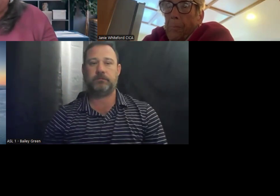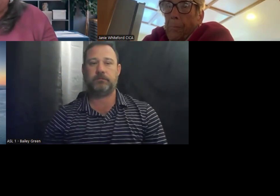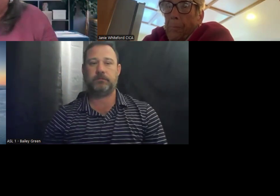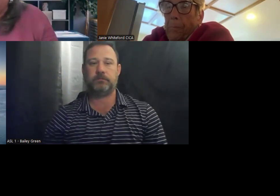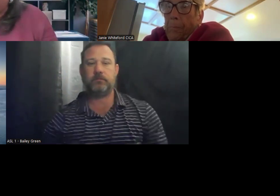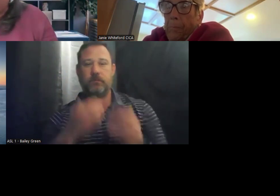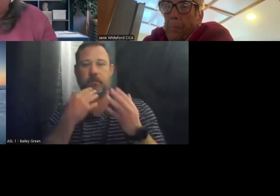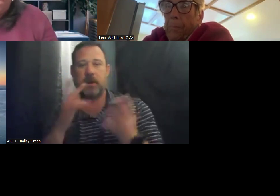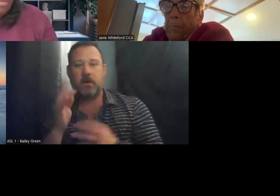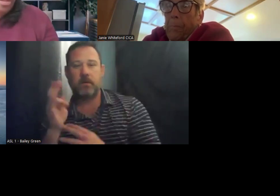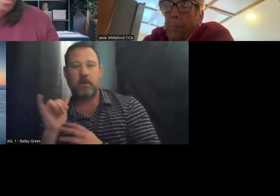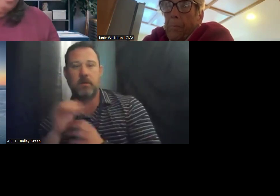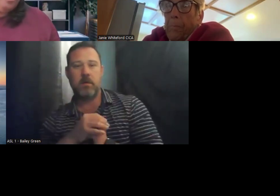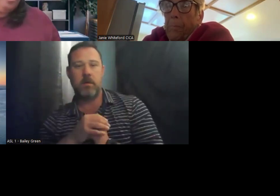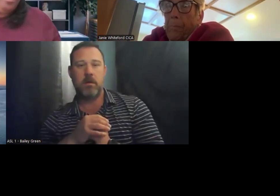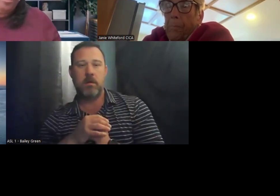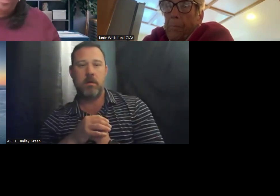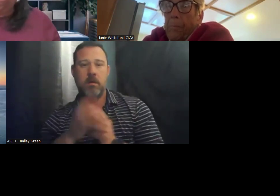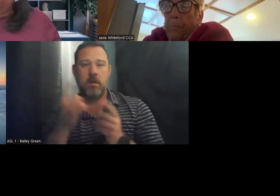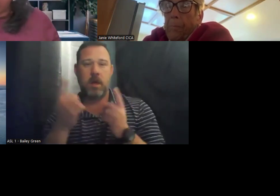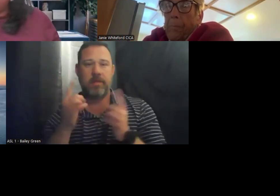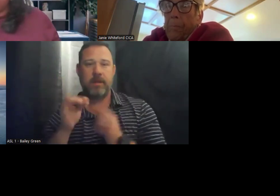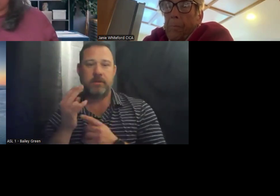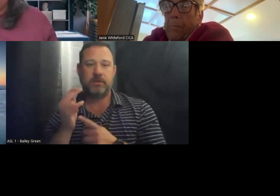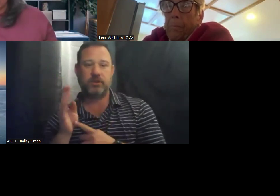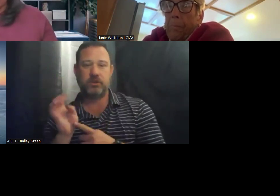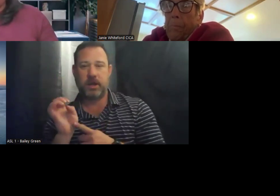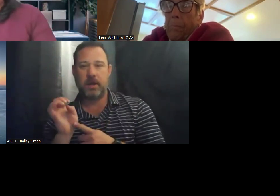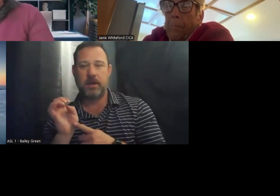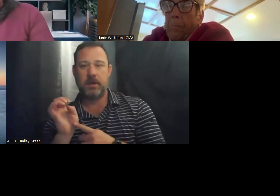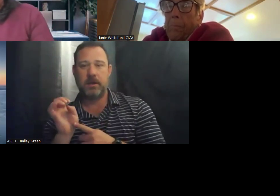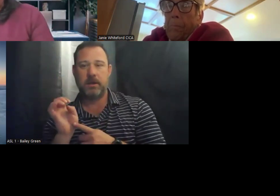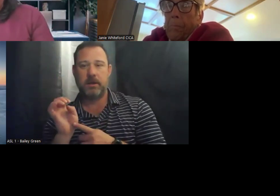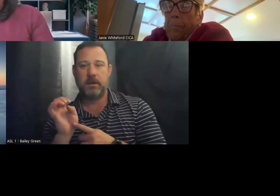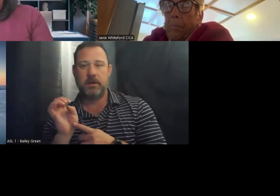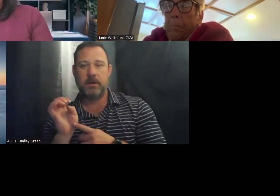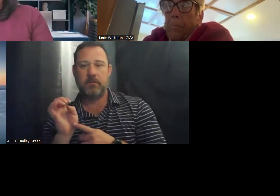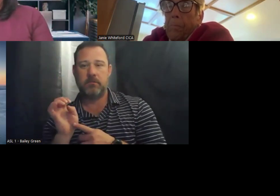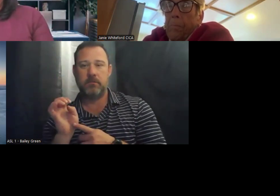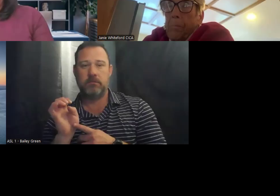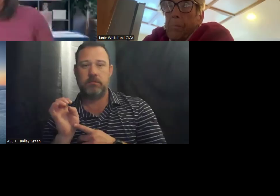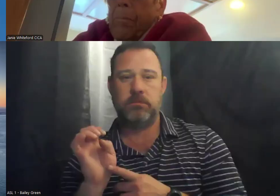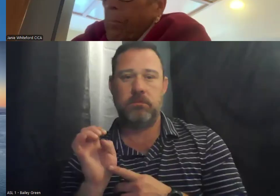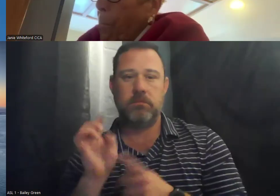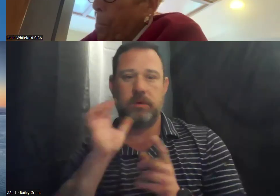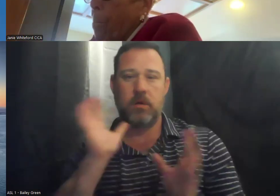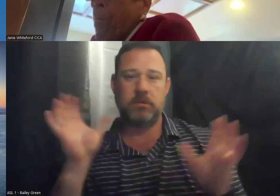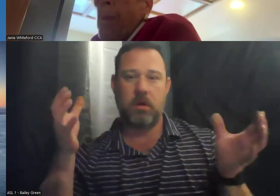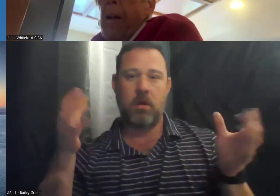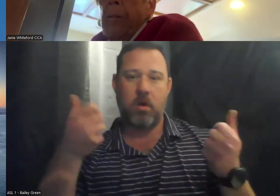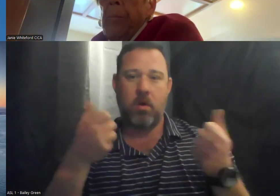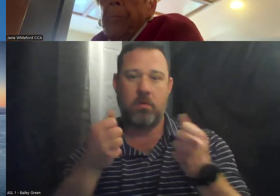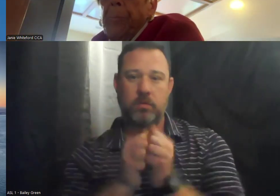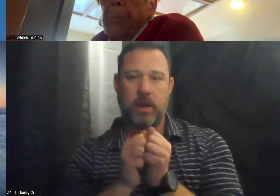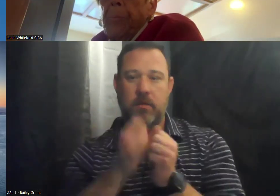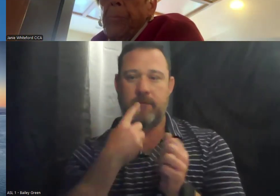Thank you so much, Kimberly. I think Janie is going to bring it all together for us.